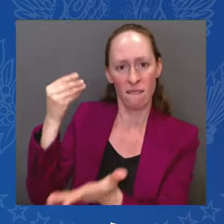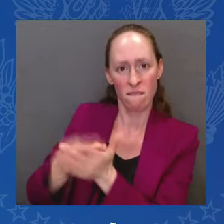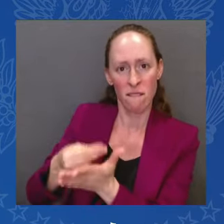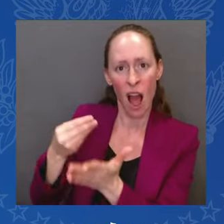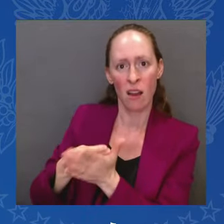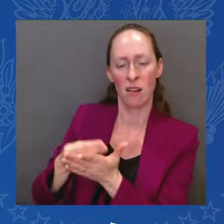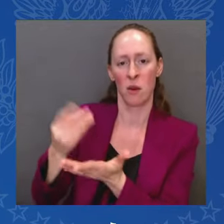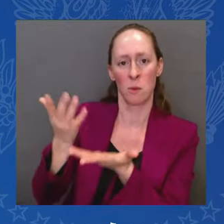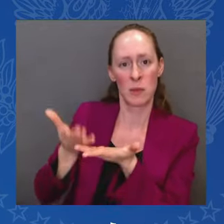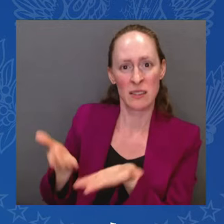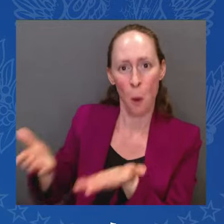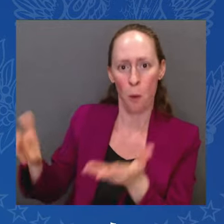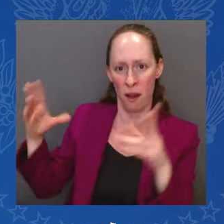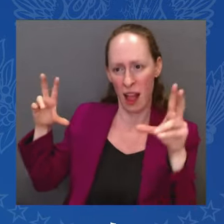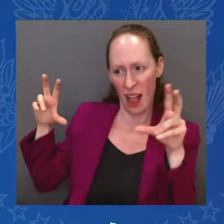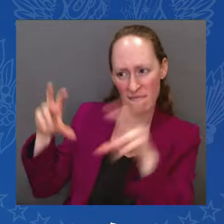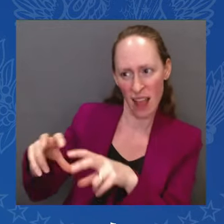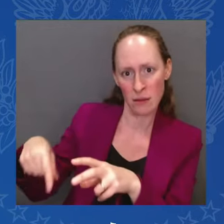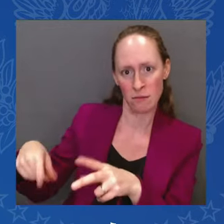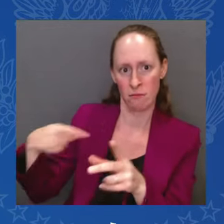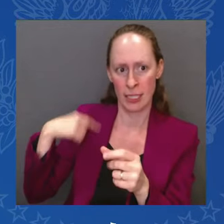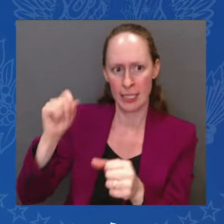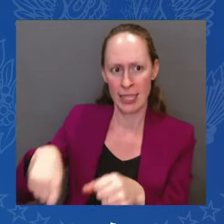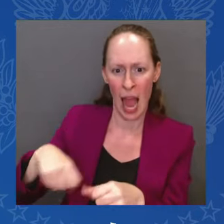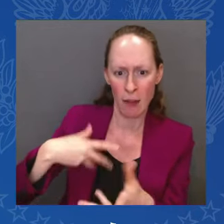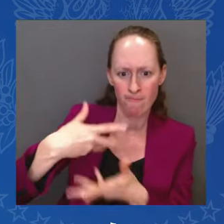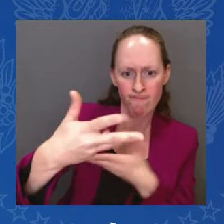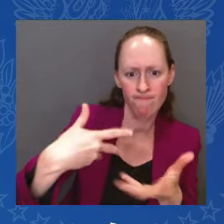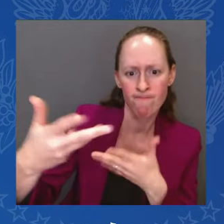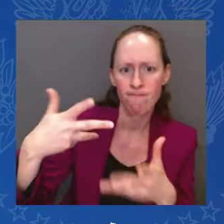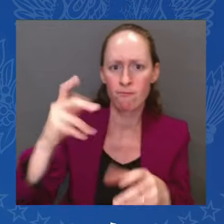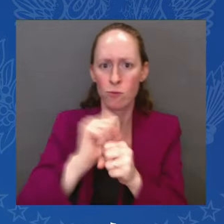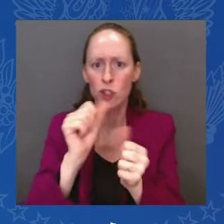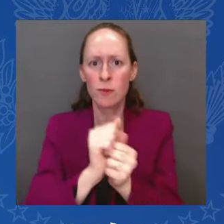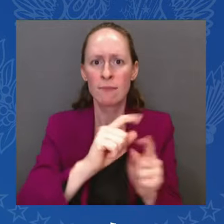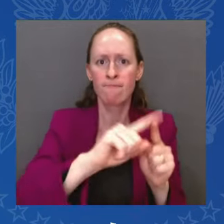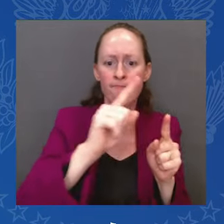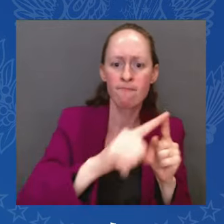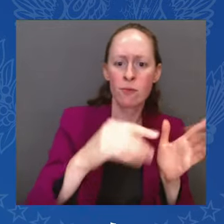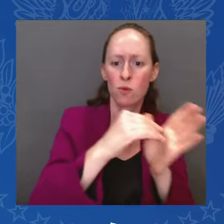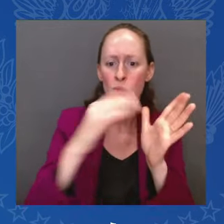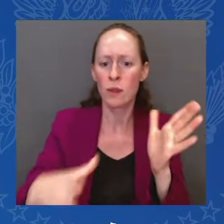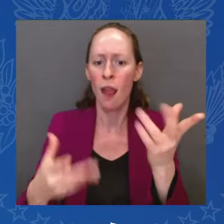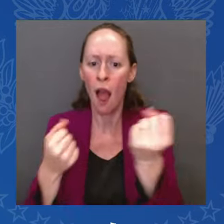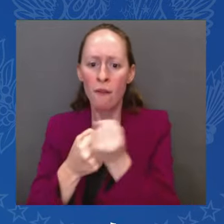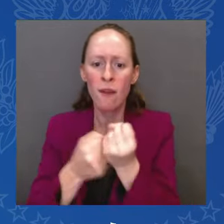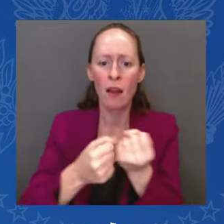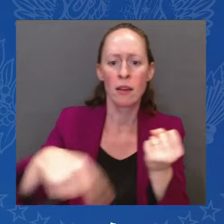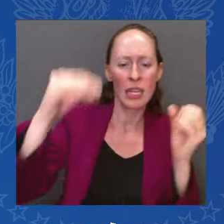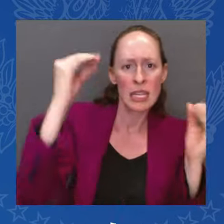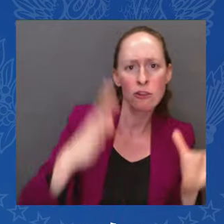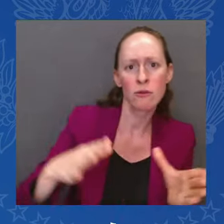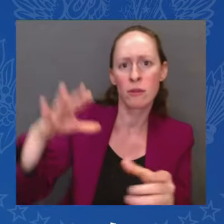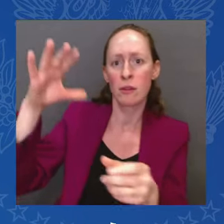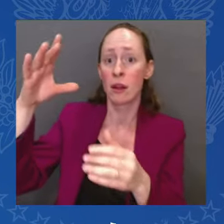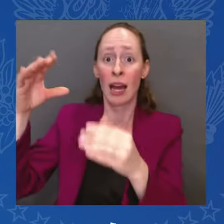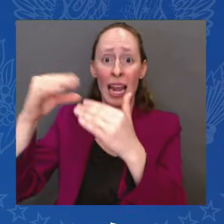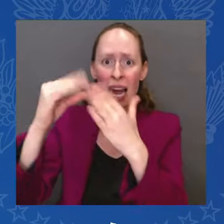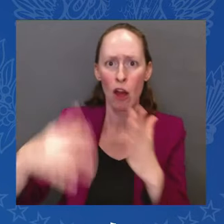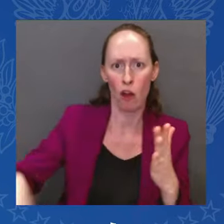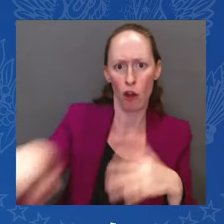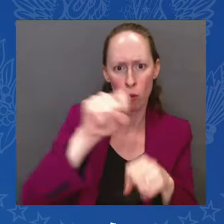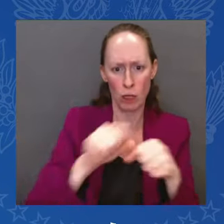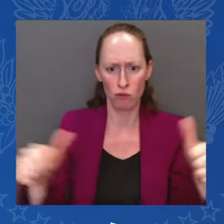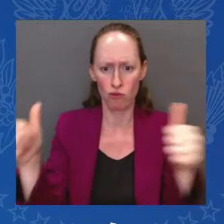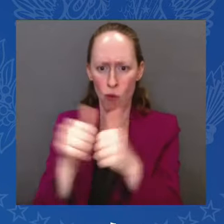and advocates and students and teachers and elected leaders to save lives and fight for